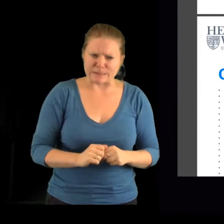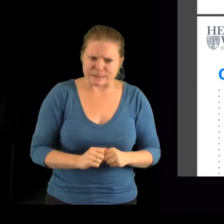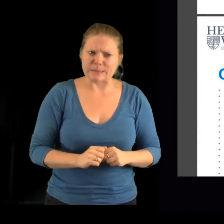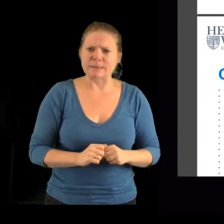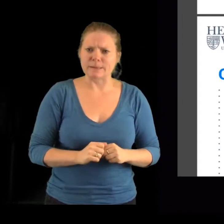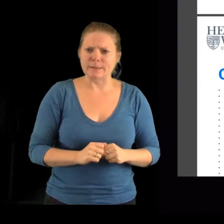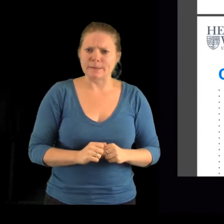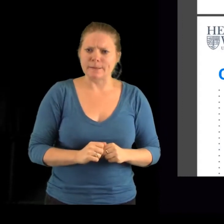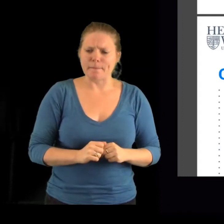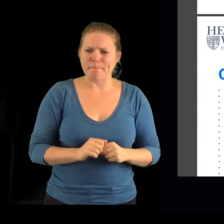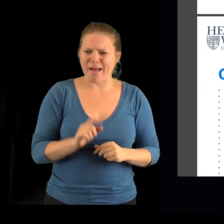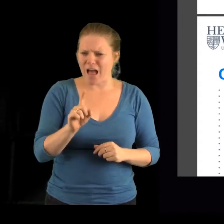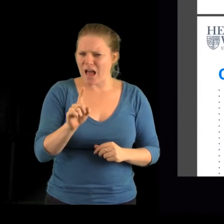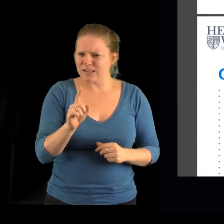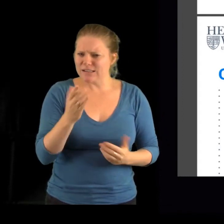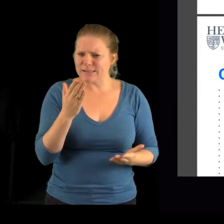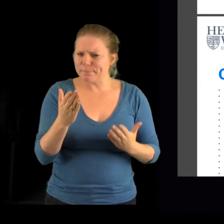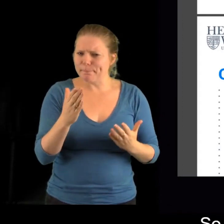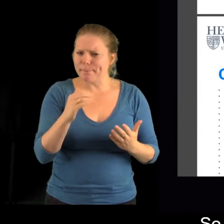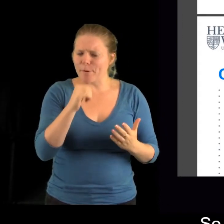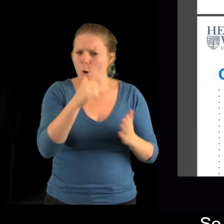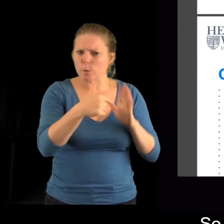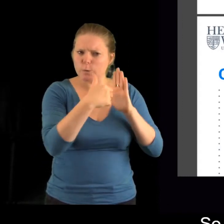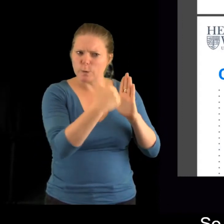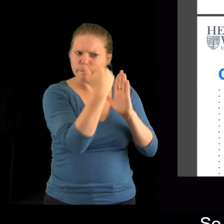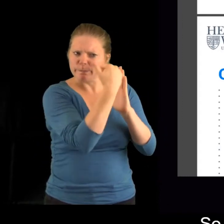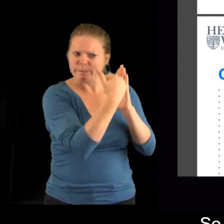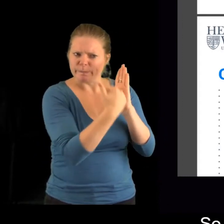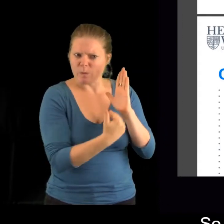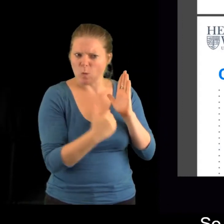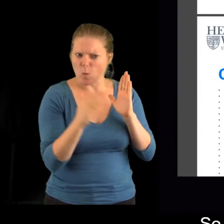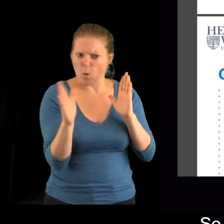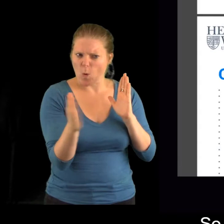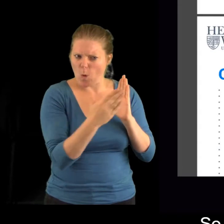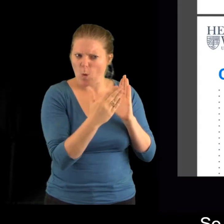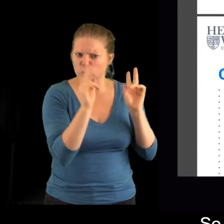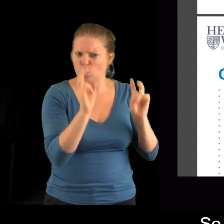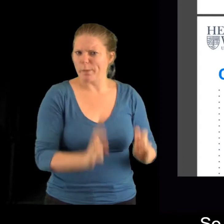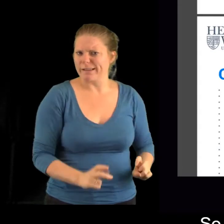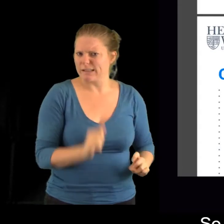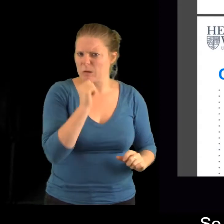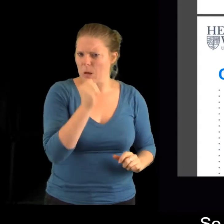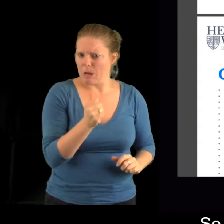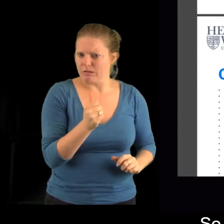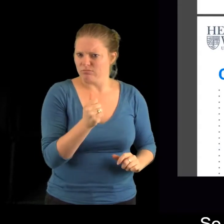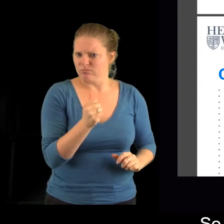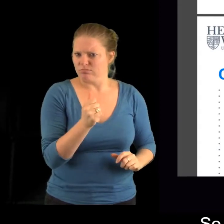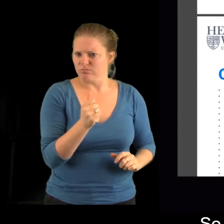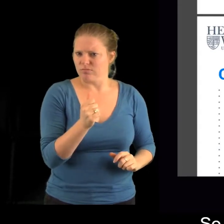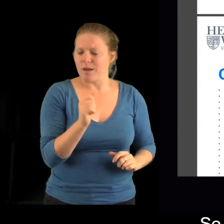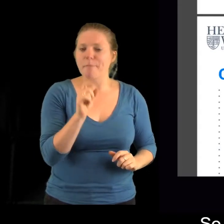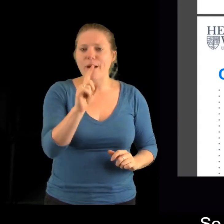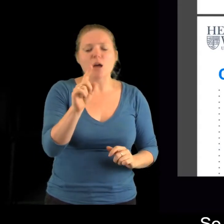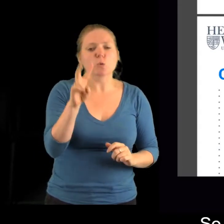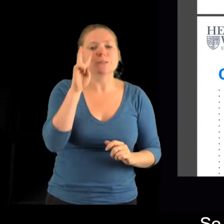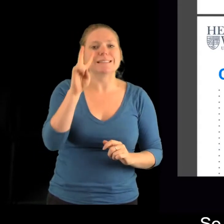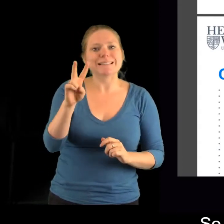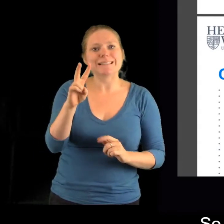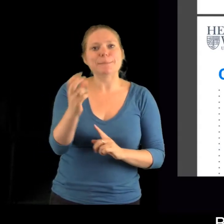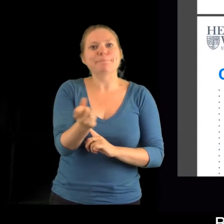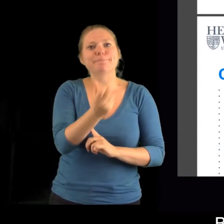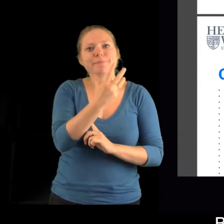showing everything. So I'll make sure that I read them all to you, and you'll have the PowerPoint on Vision as